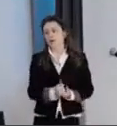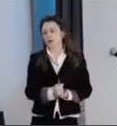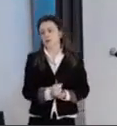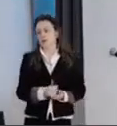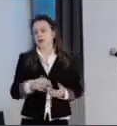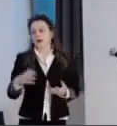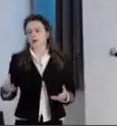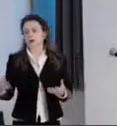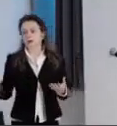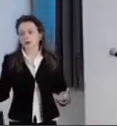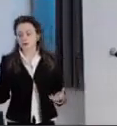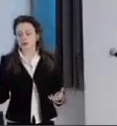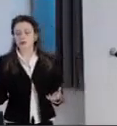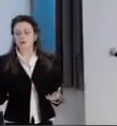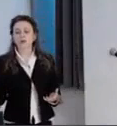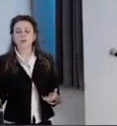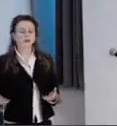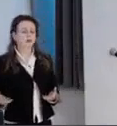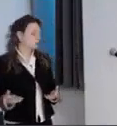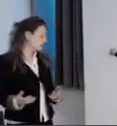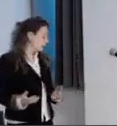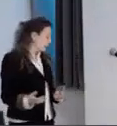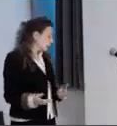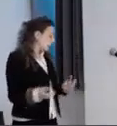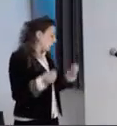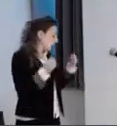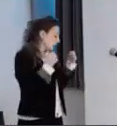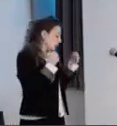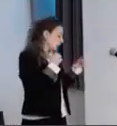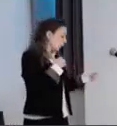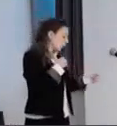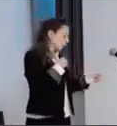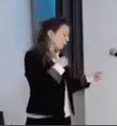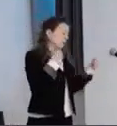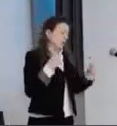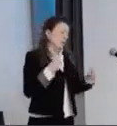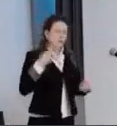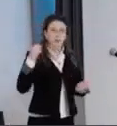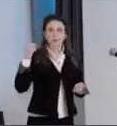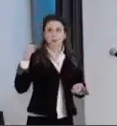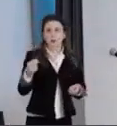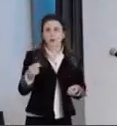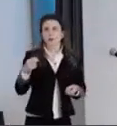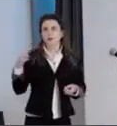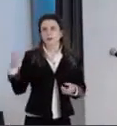An influential example by Alan Carlson is that only if we know that a